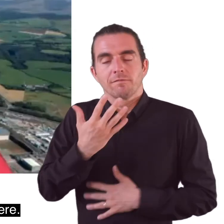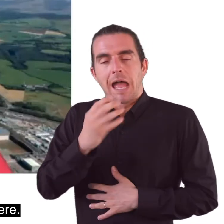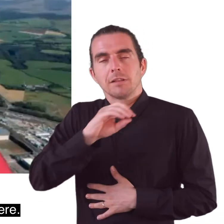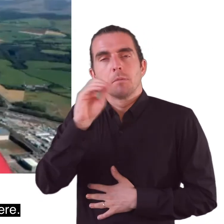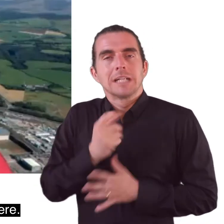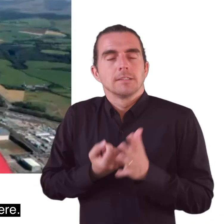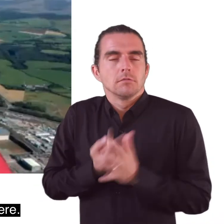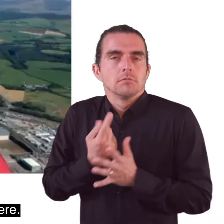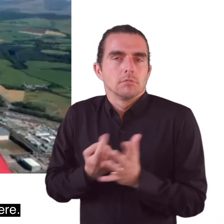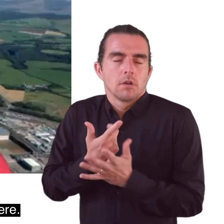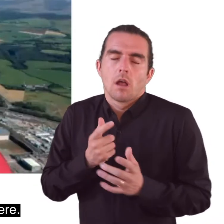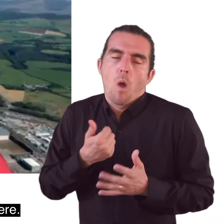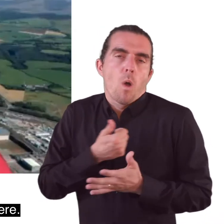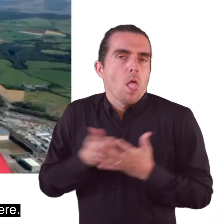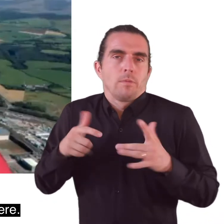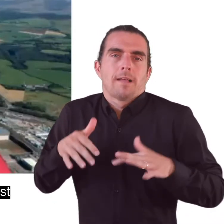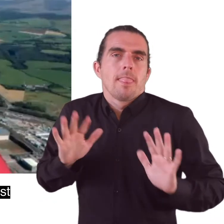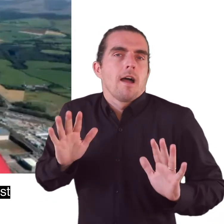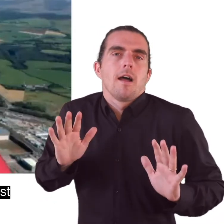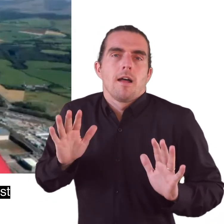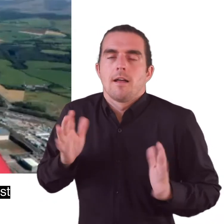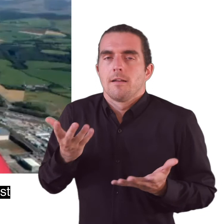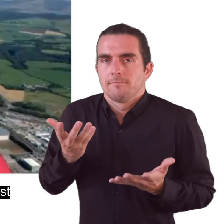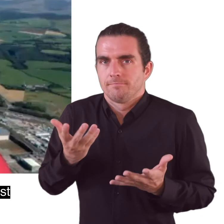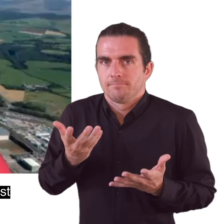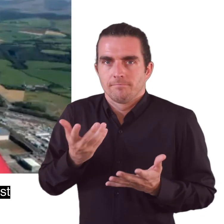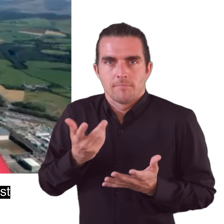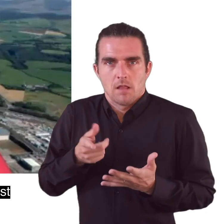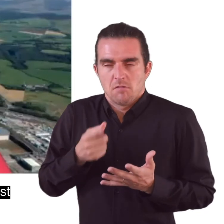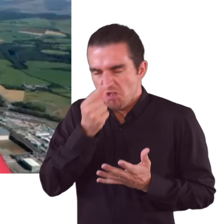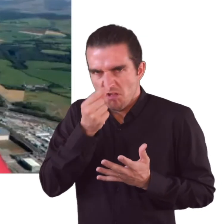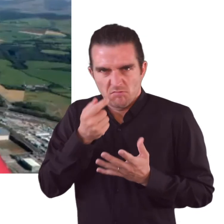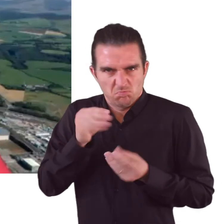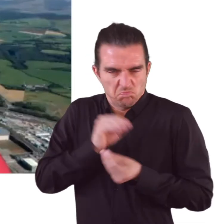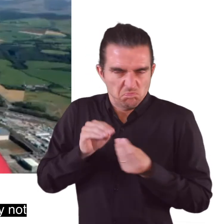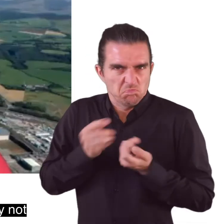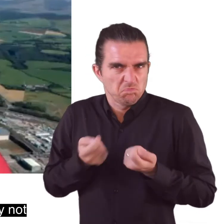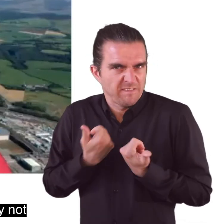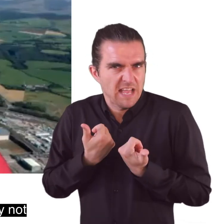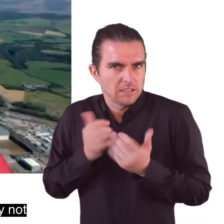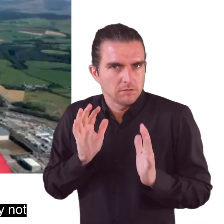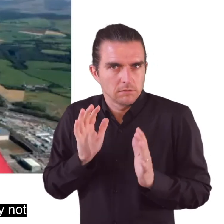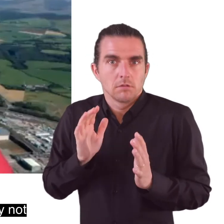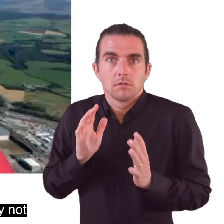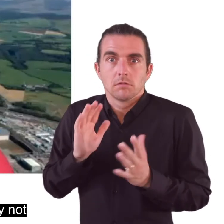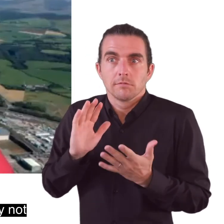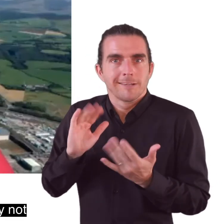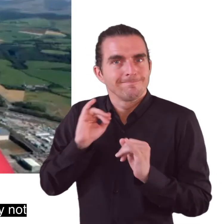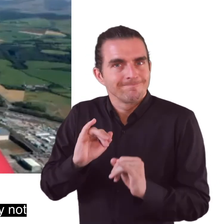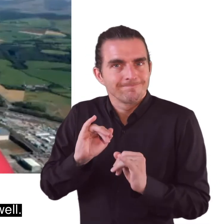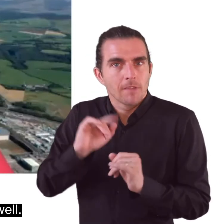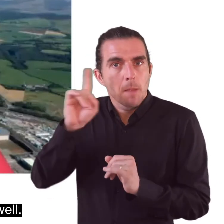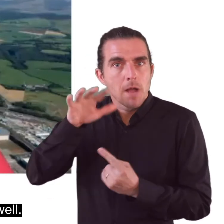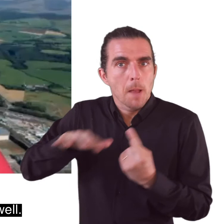that 5%, it was still there. And a lot of that's almost internalized ableism. Like society has